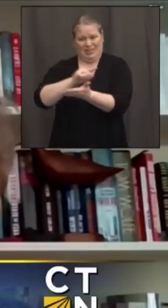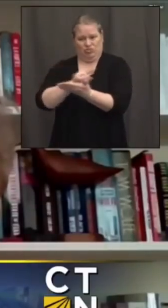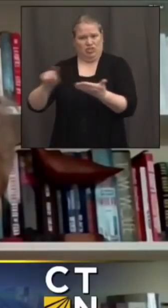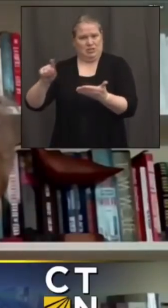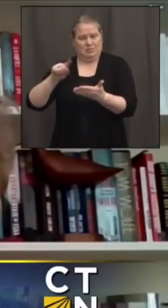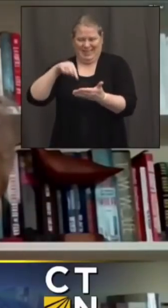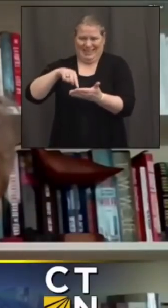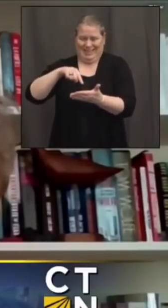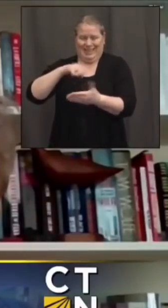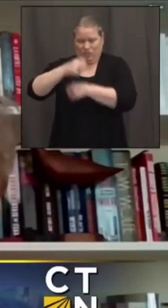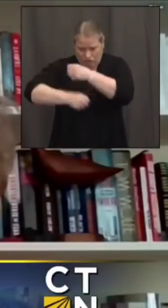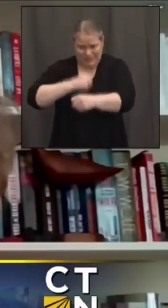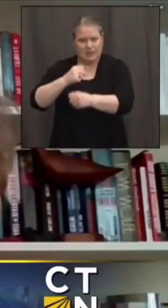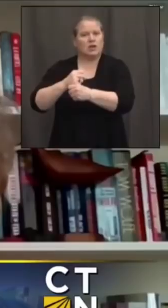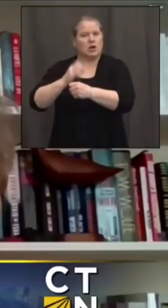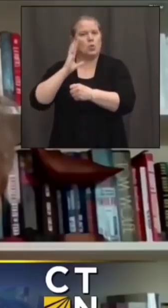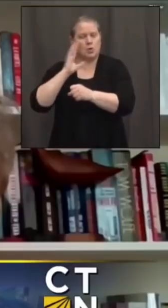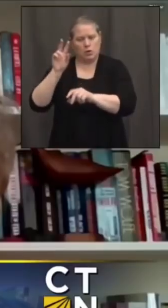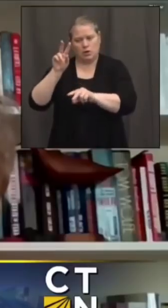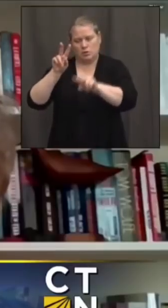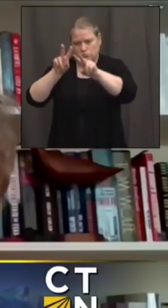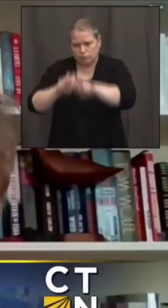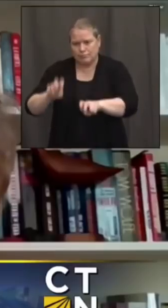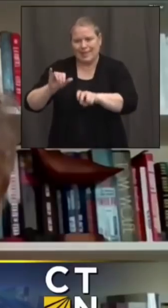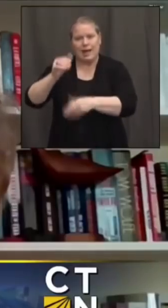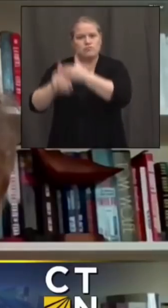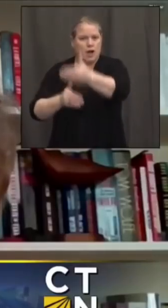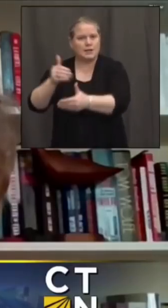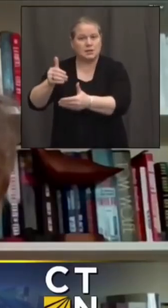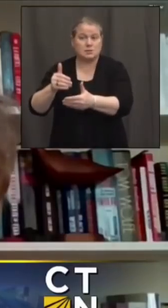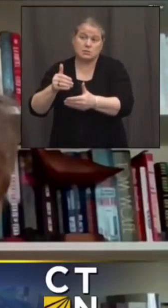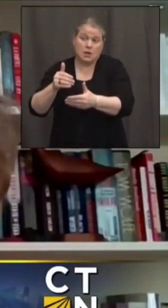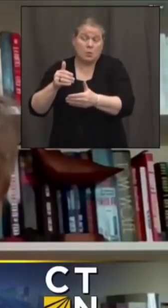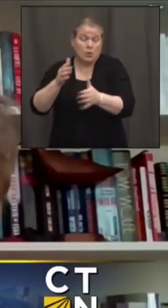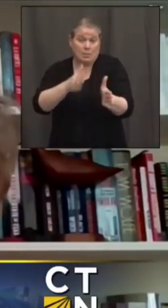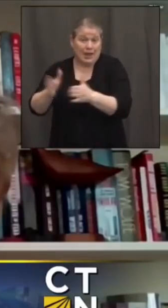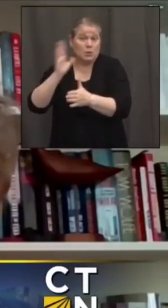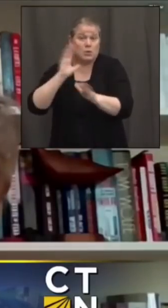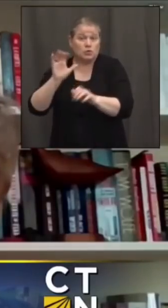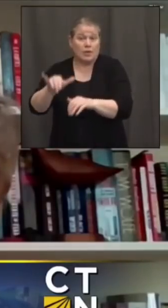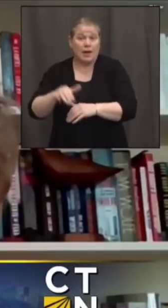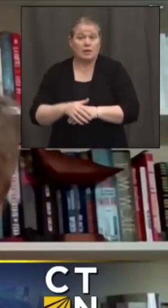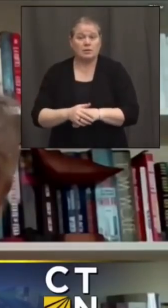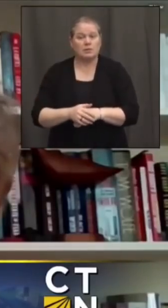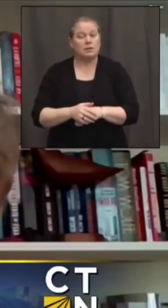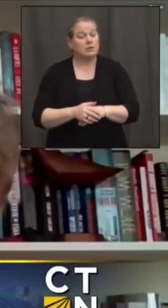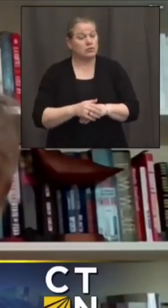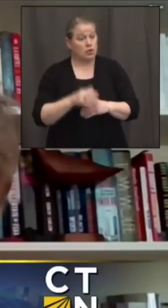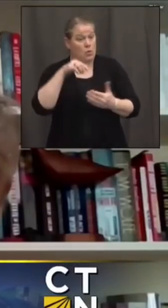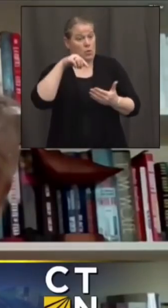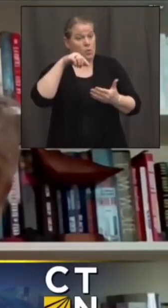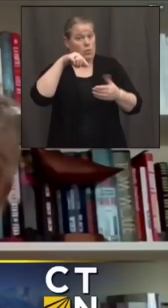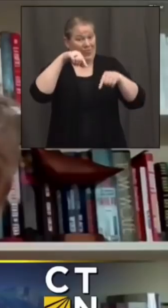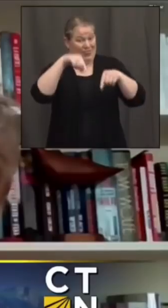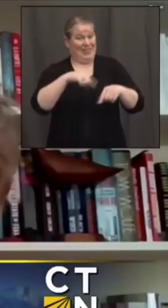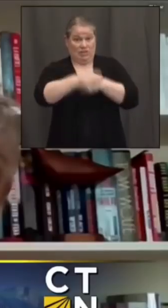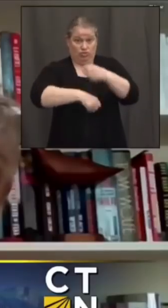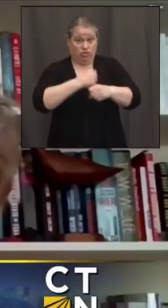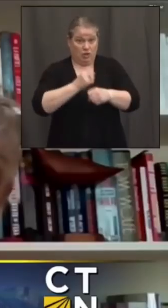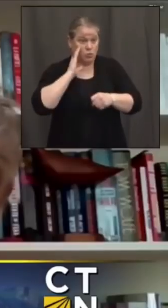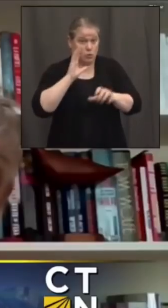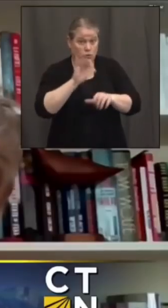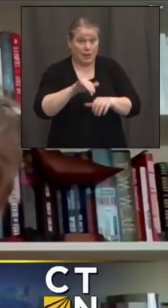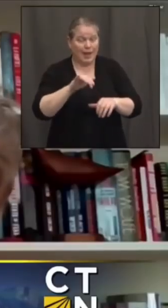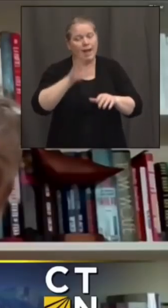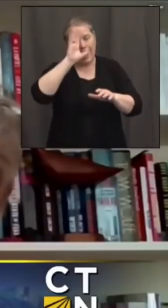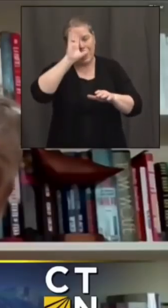that's what we'll be doing. Okay, so that's going to be done then later this year. I mean, I know that advocates have been asking for it to